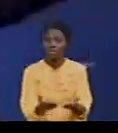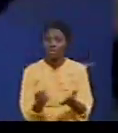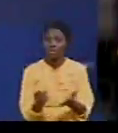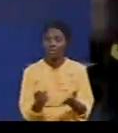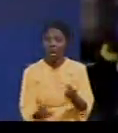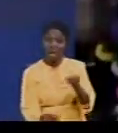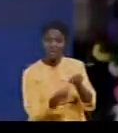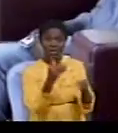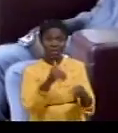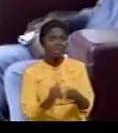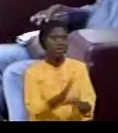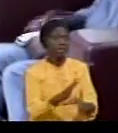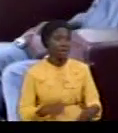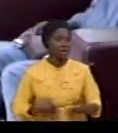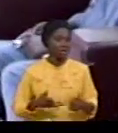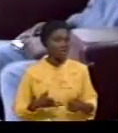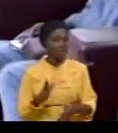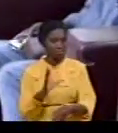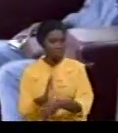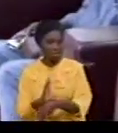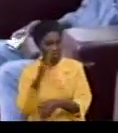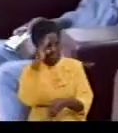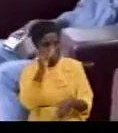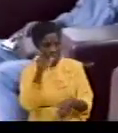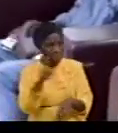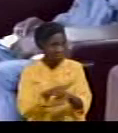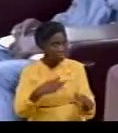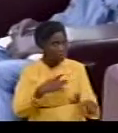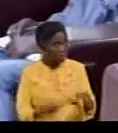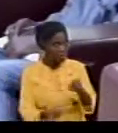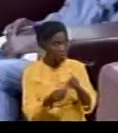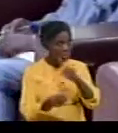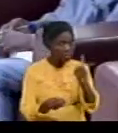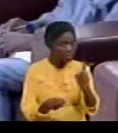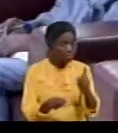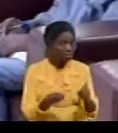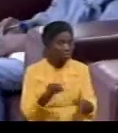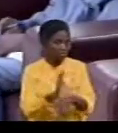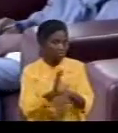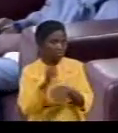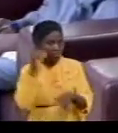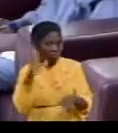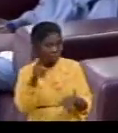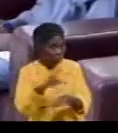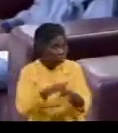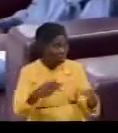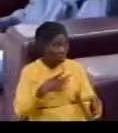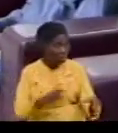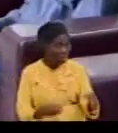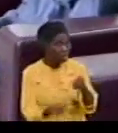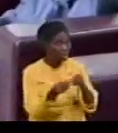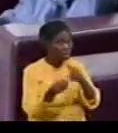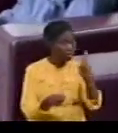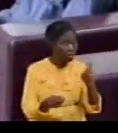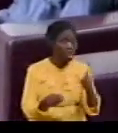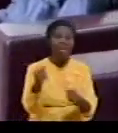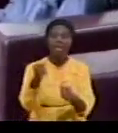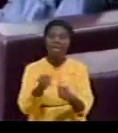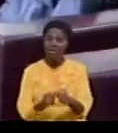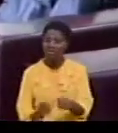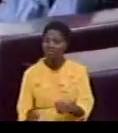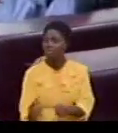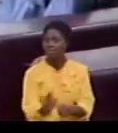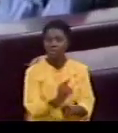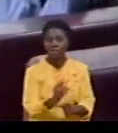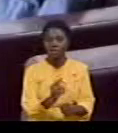lives. Church man, don't you want addition? Church woman, don't you want addition? Everyone,